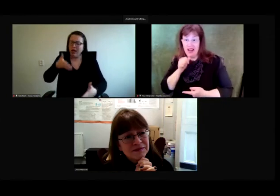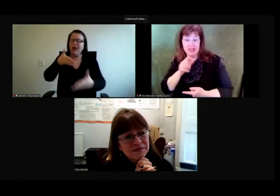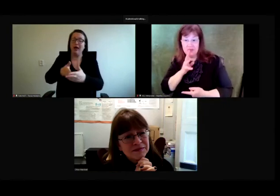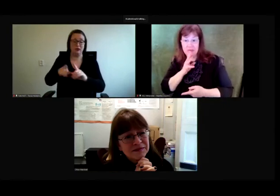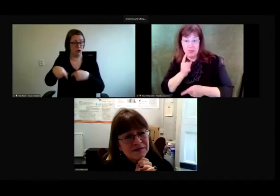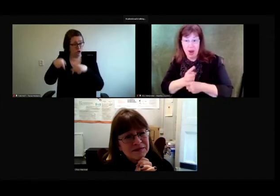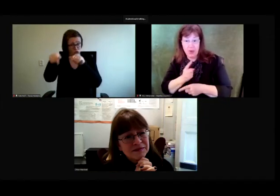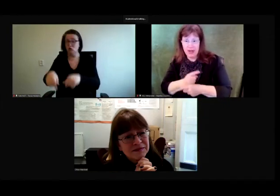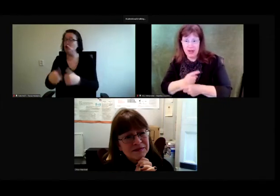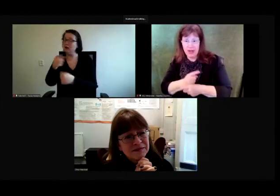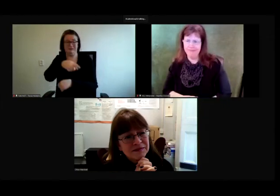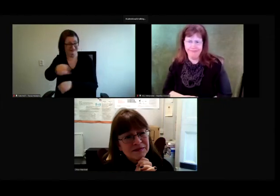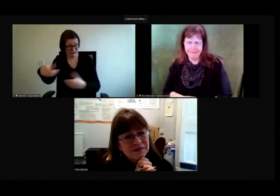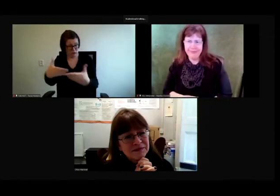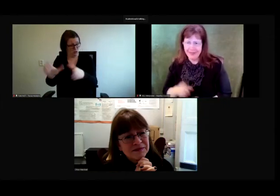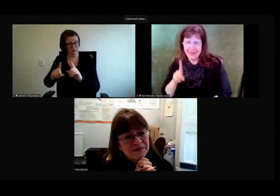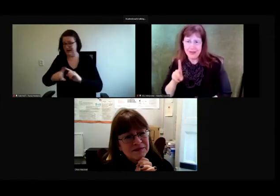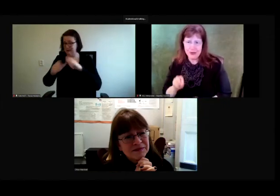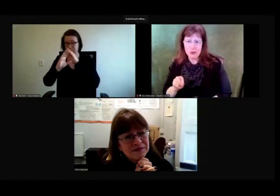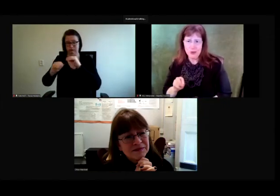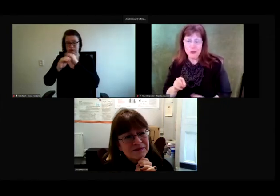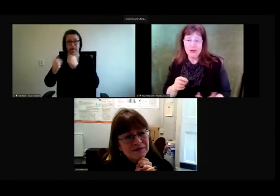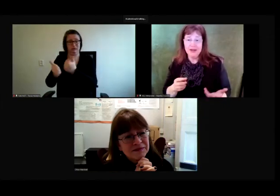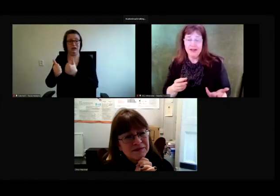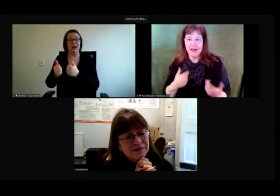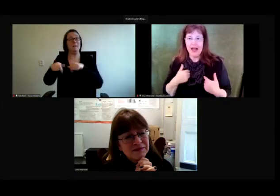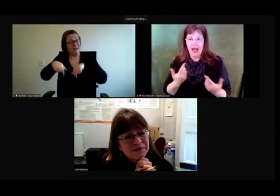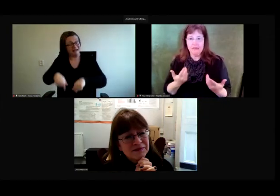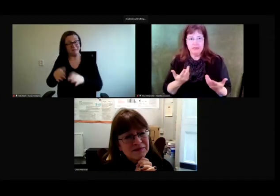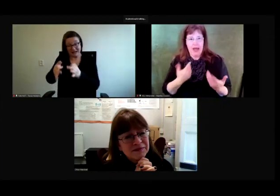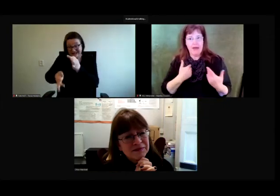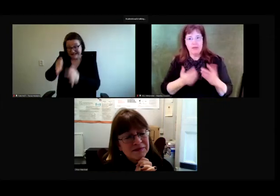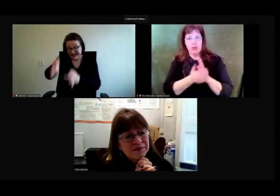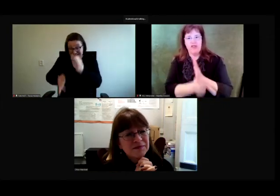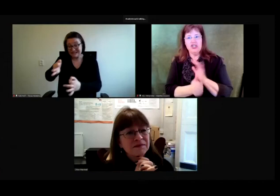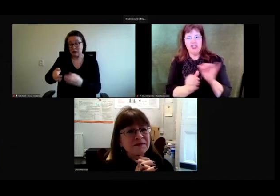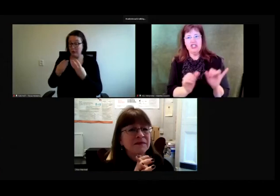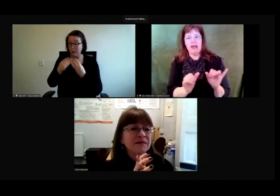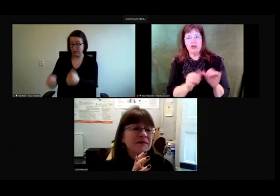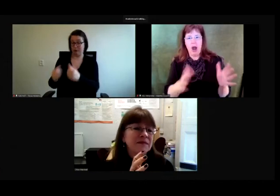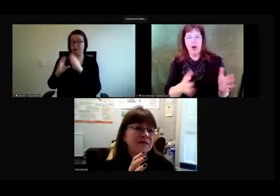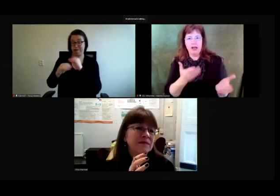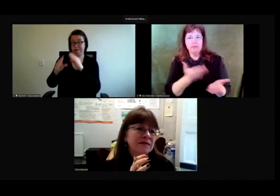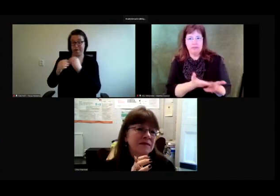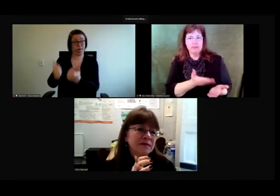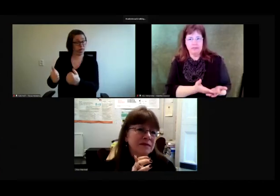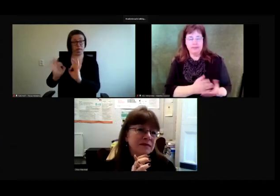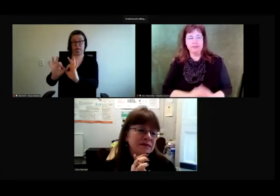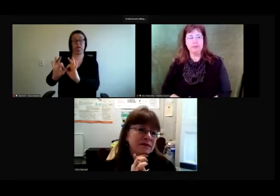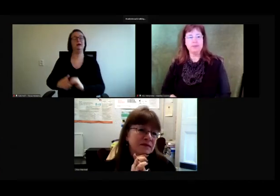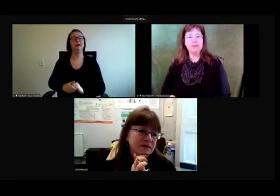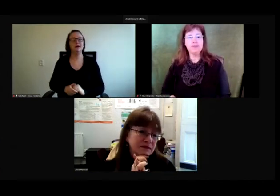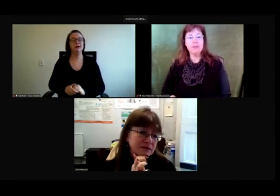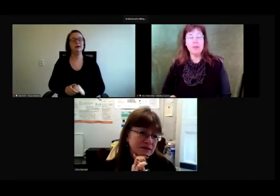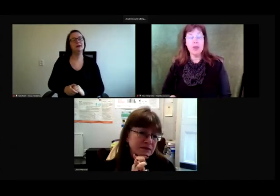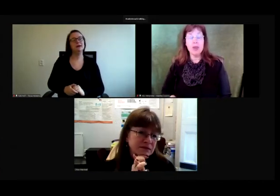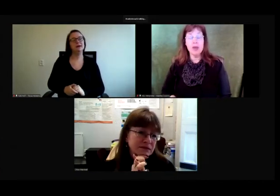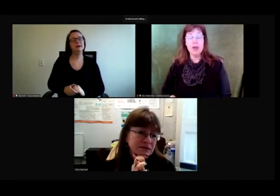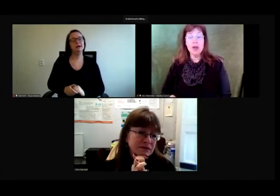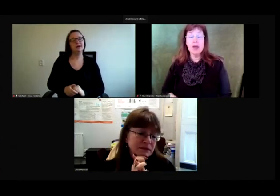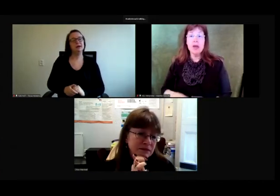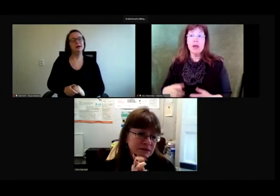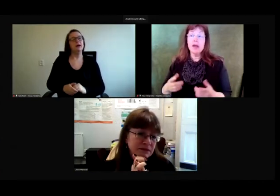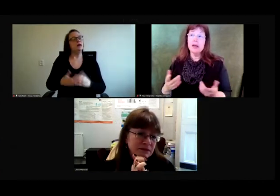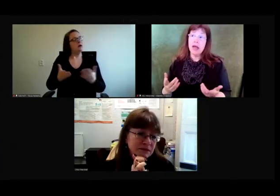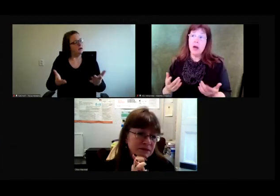but they do, given my proficiency measurements. Now, in regard to the